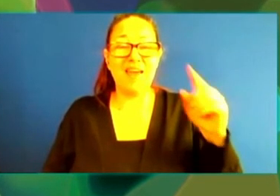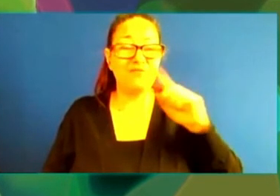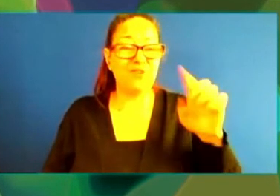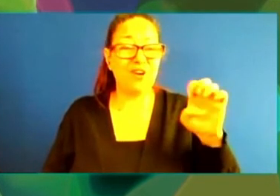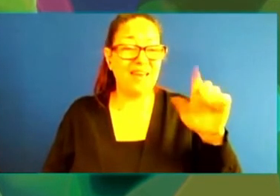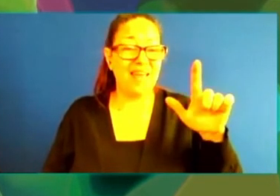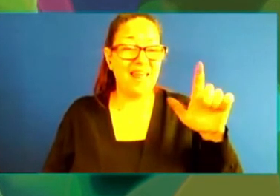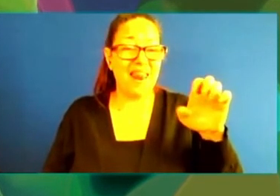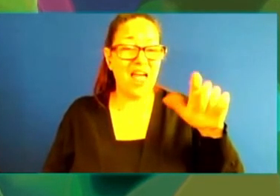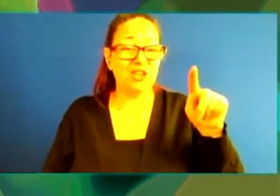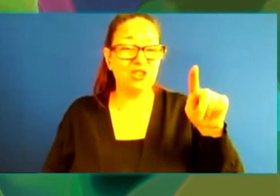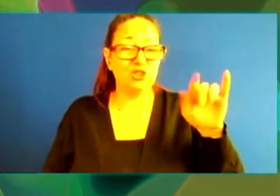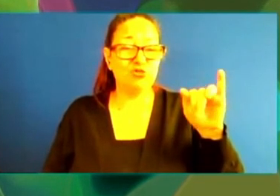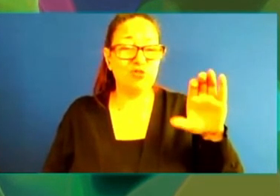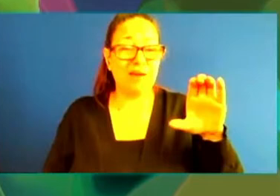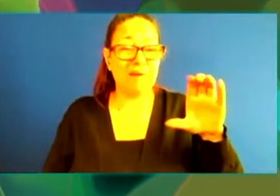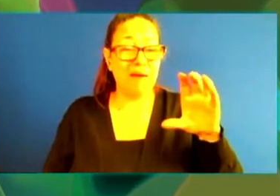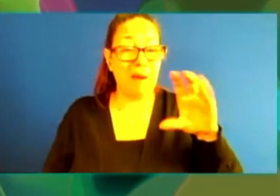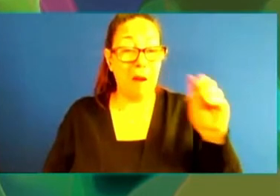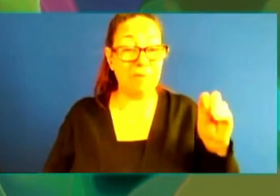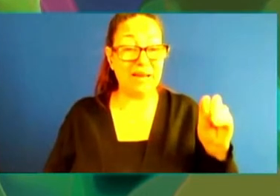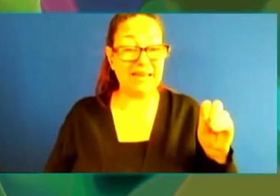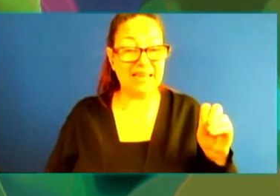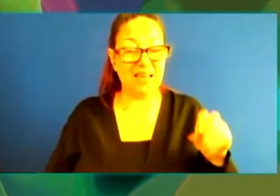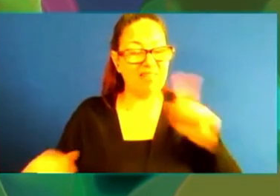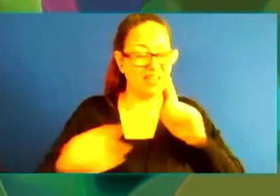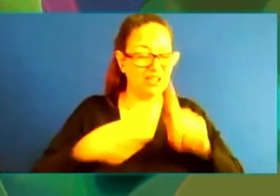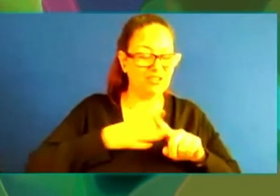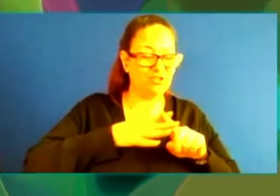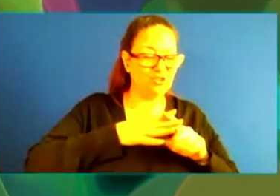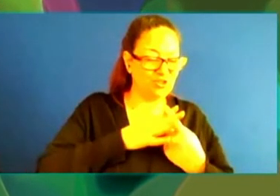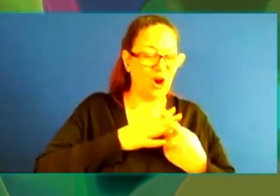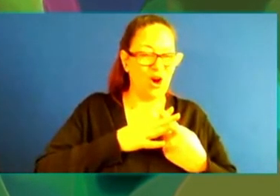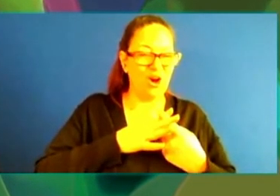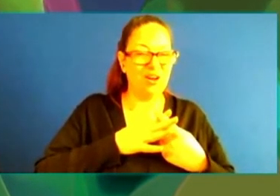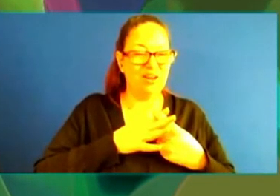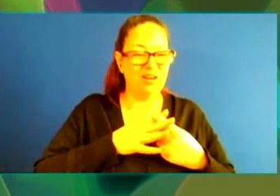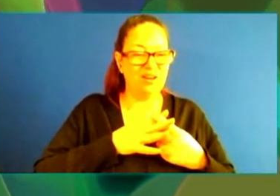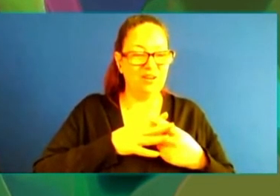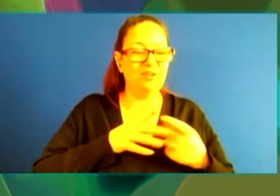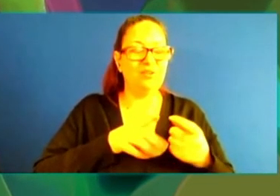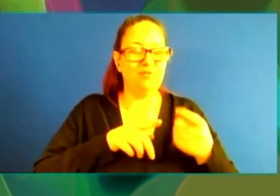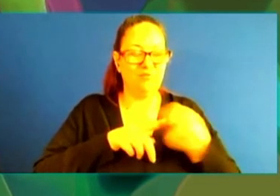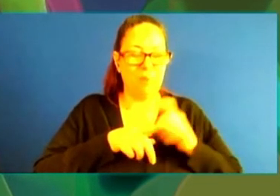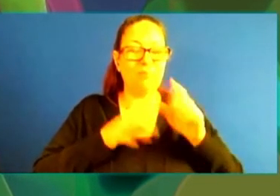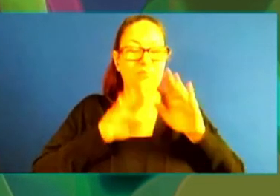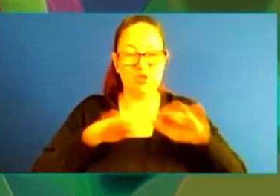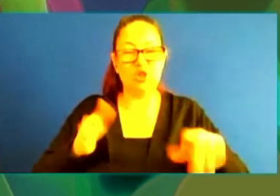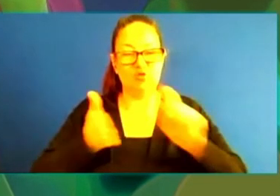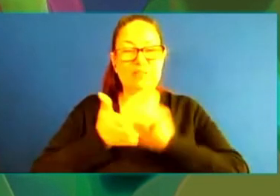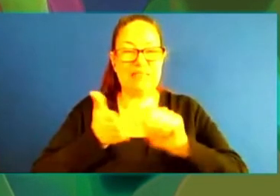of stemmed or started, is rooted in children's literature as well.